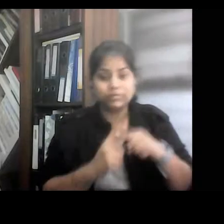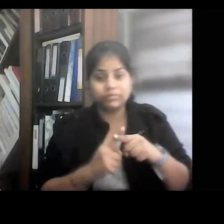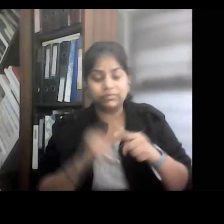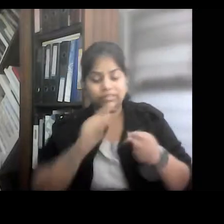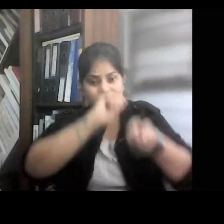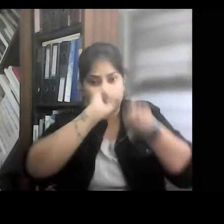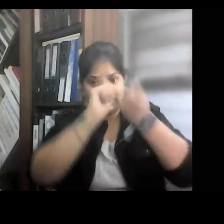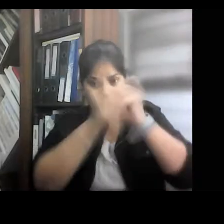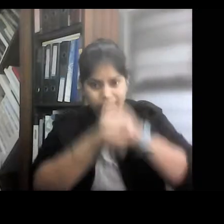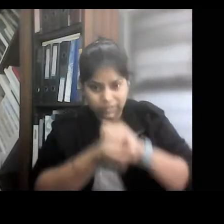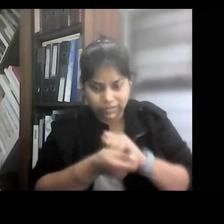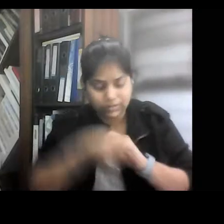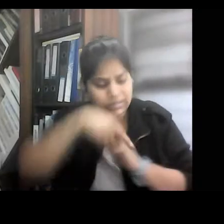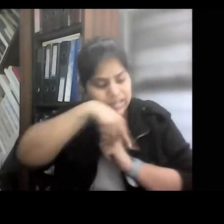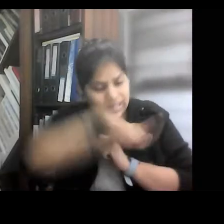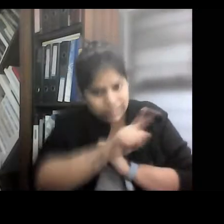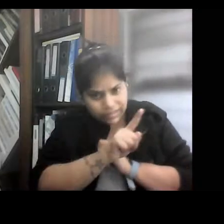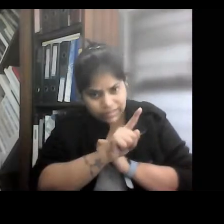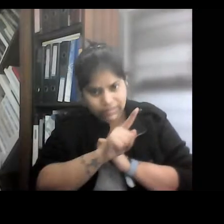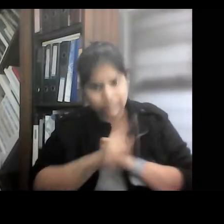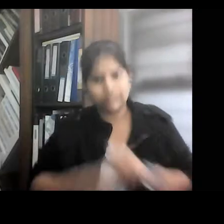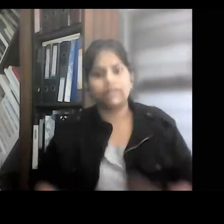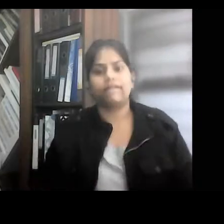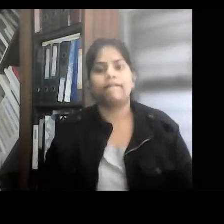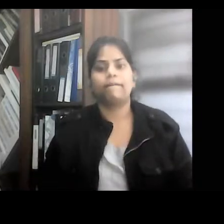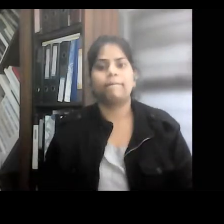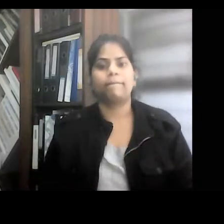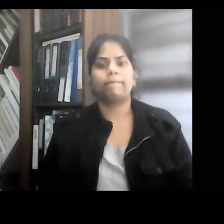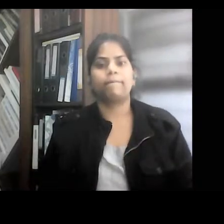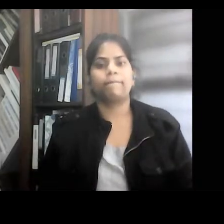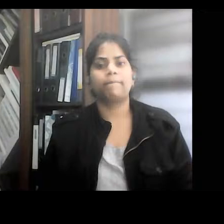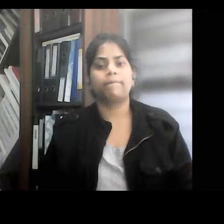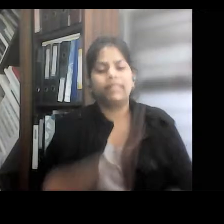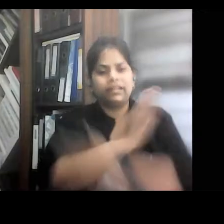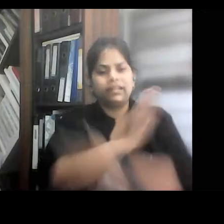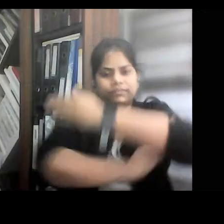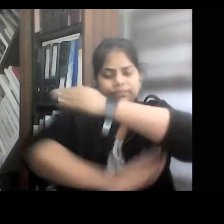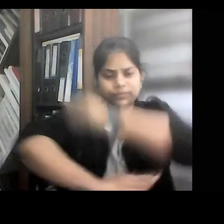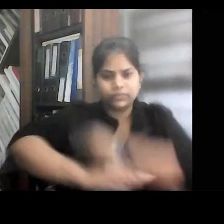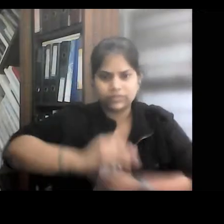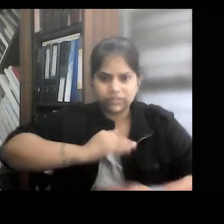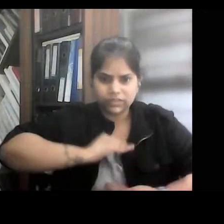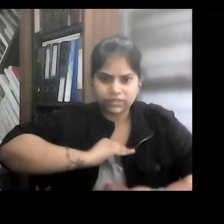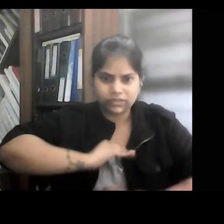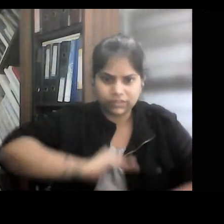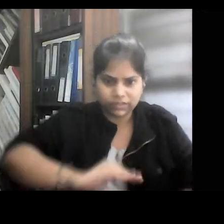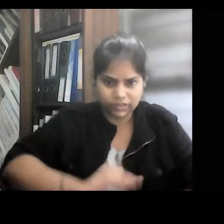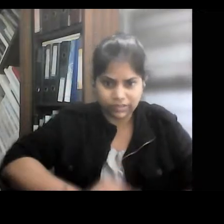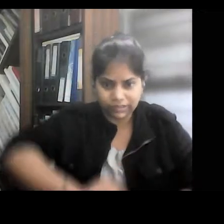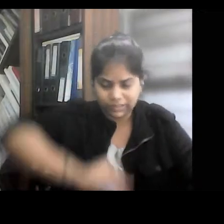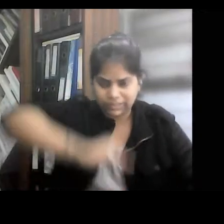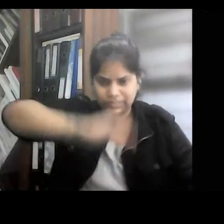in itself, indeed, disabled children's childhood studies